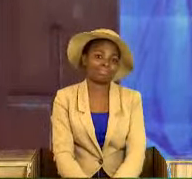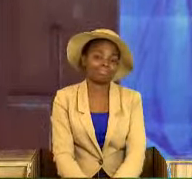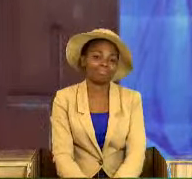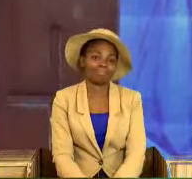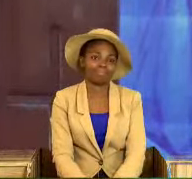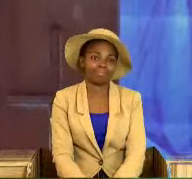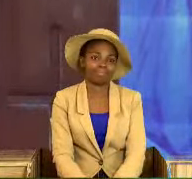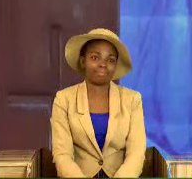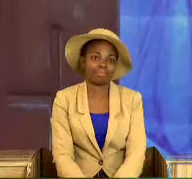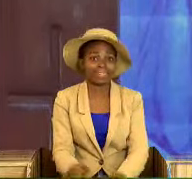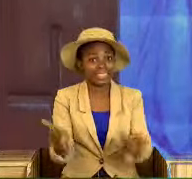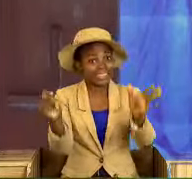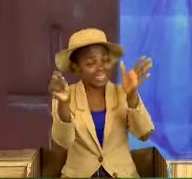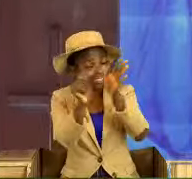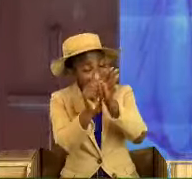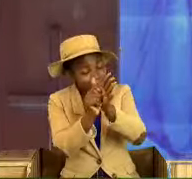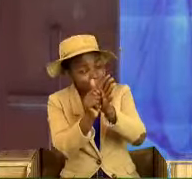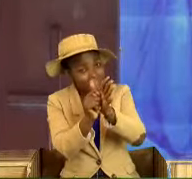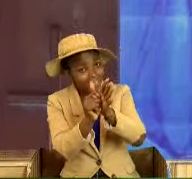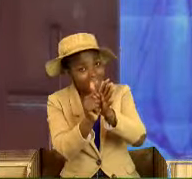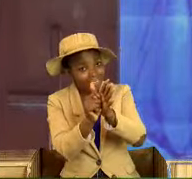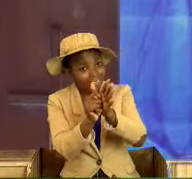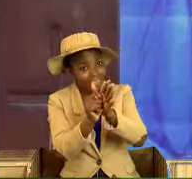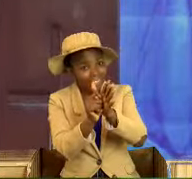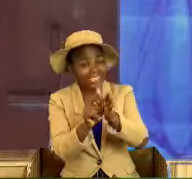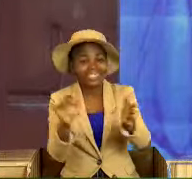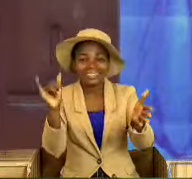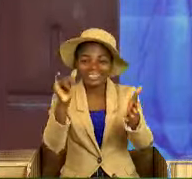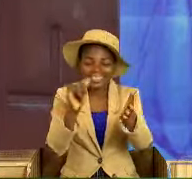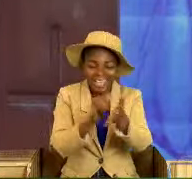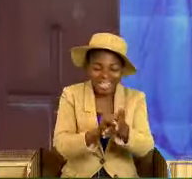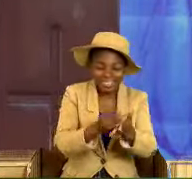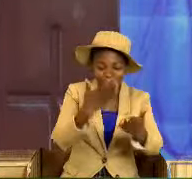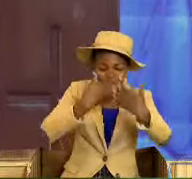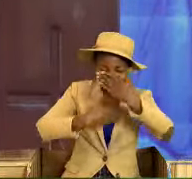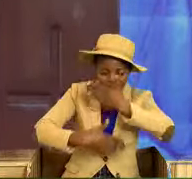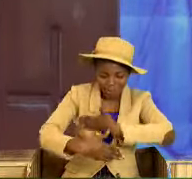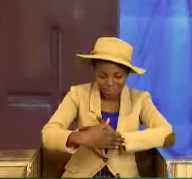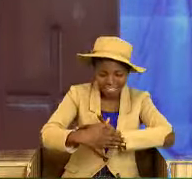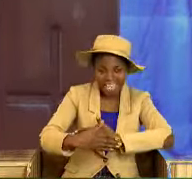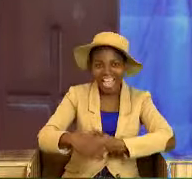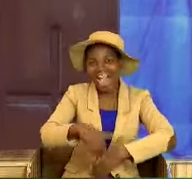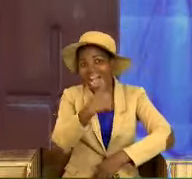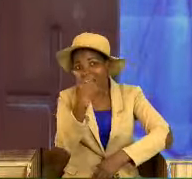testimonies testimonies but give birth to other